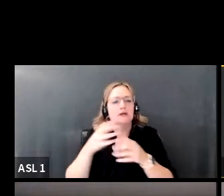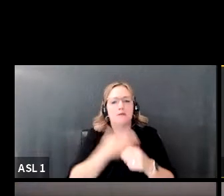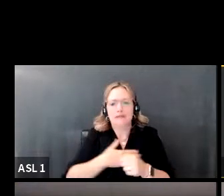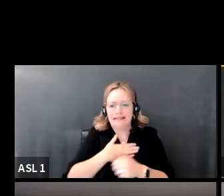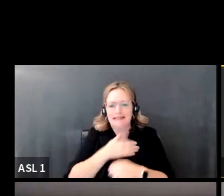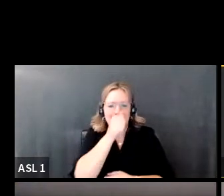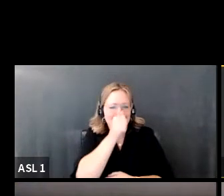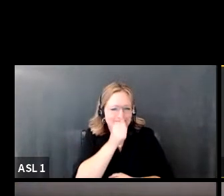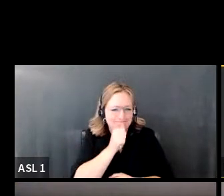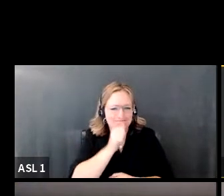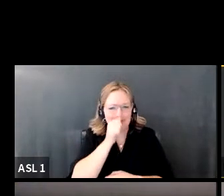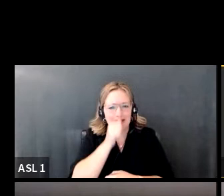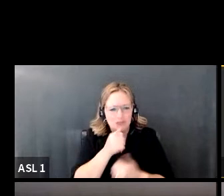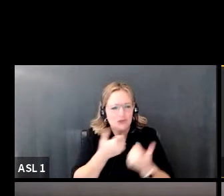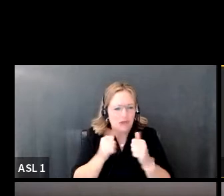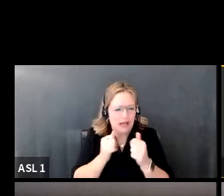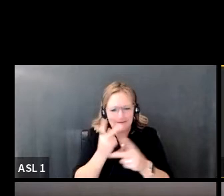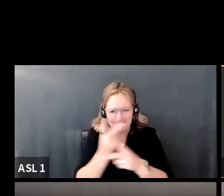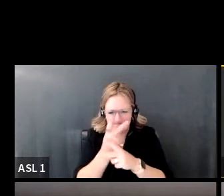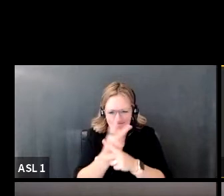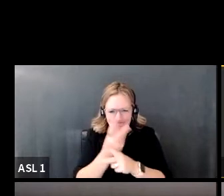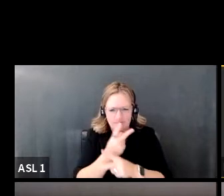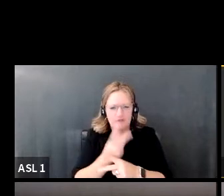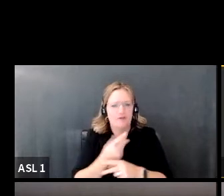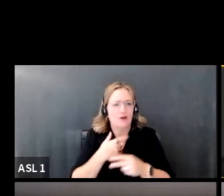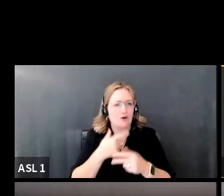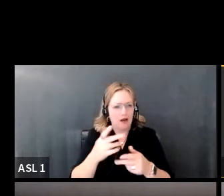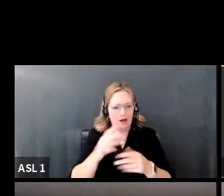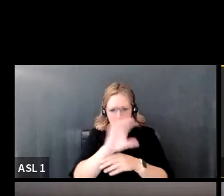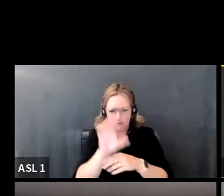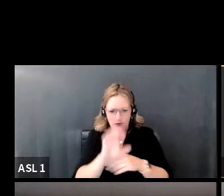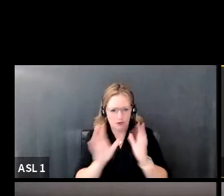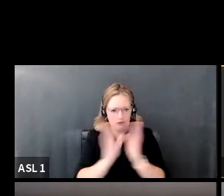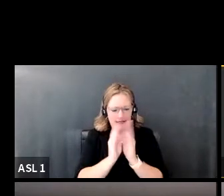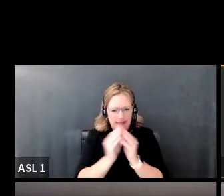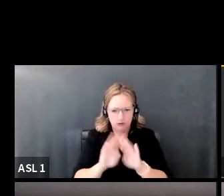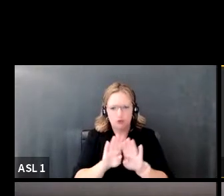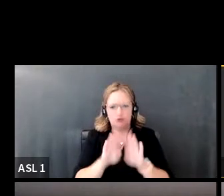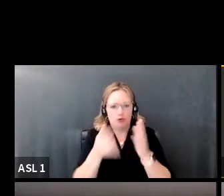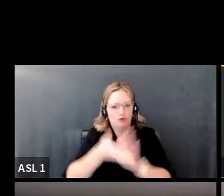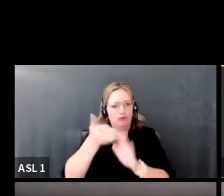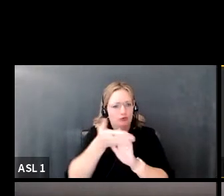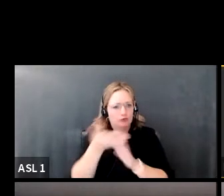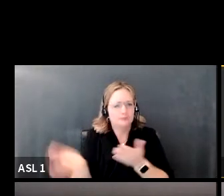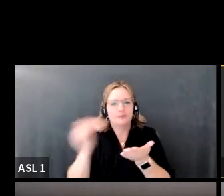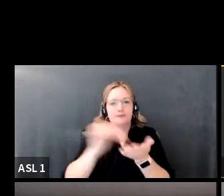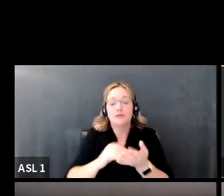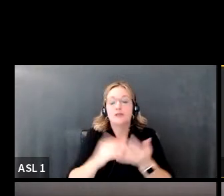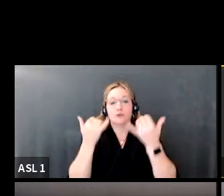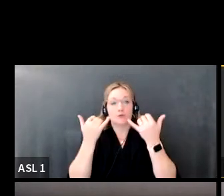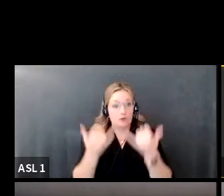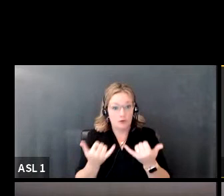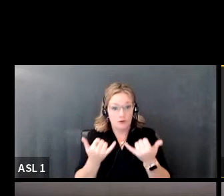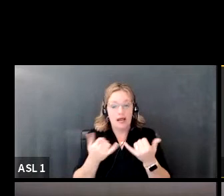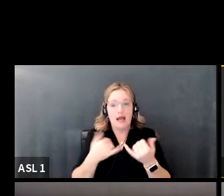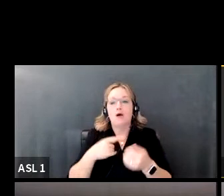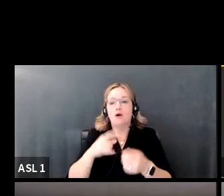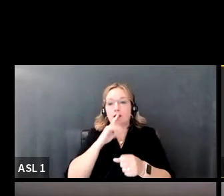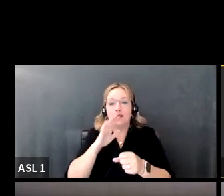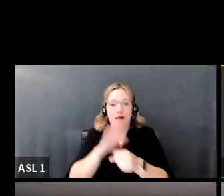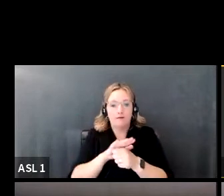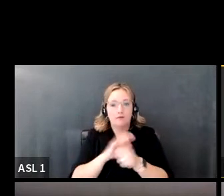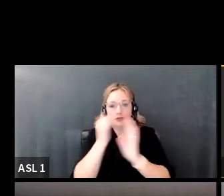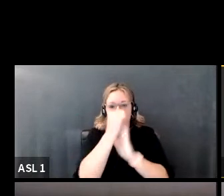patient as we work to fix the issue and reserve the resume the meeting as soon as possible i will now proceed with the confirmation of the